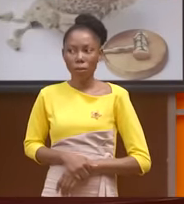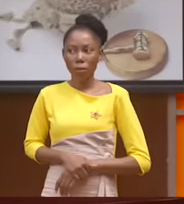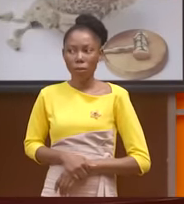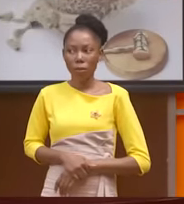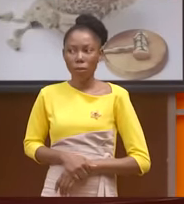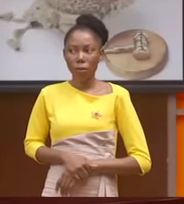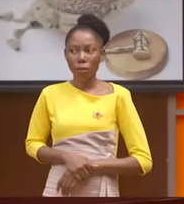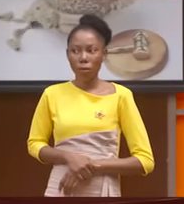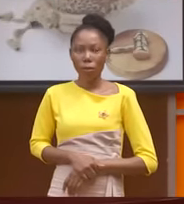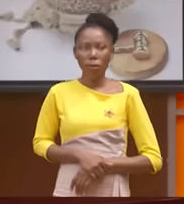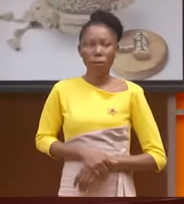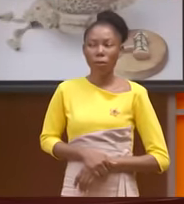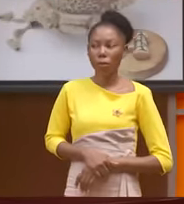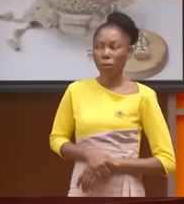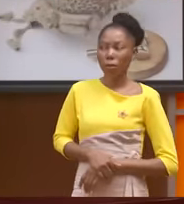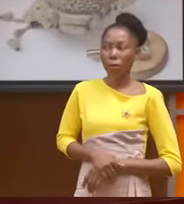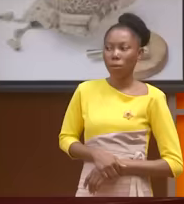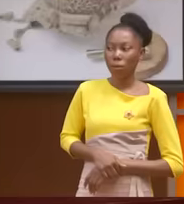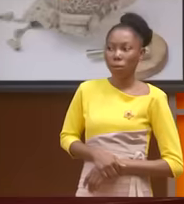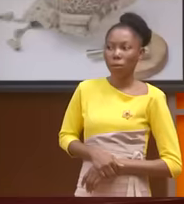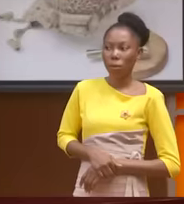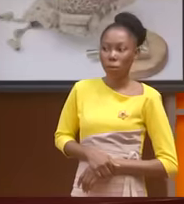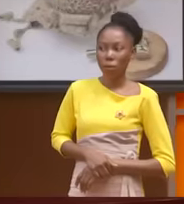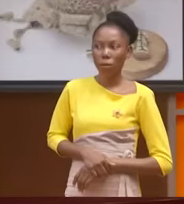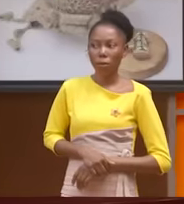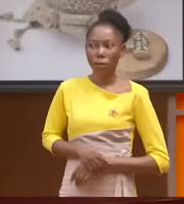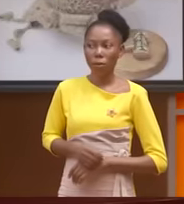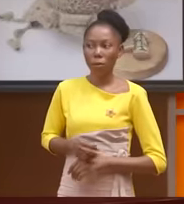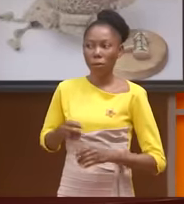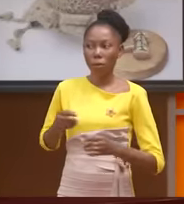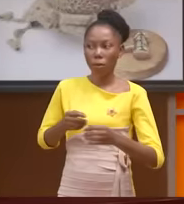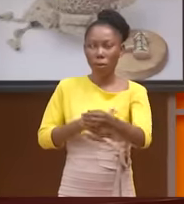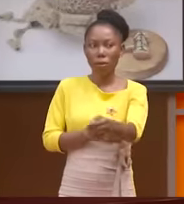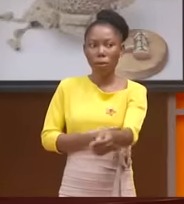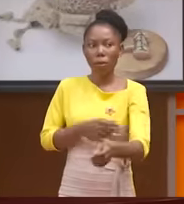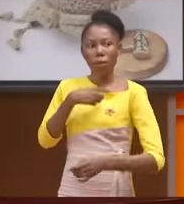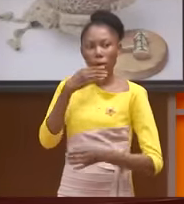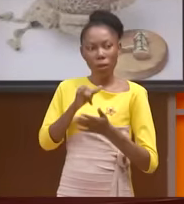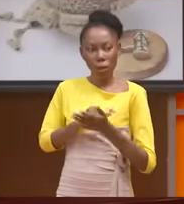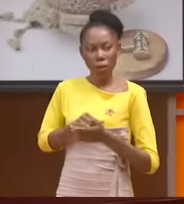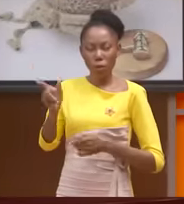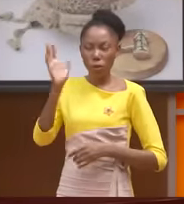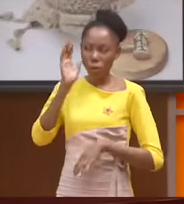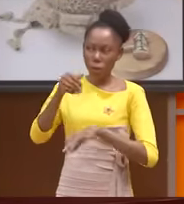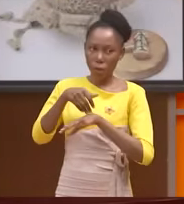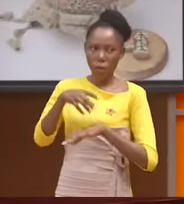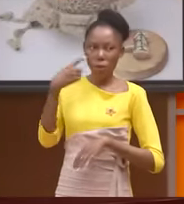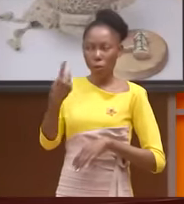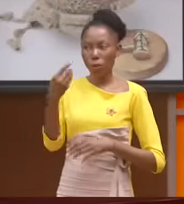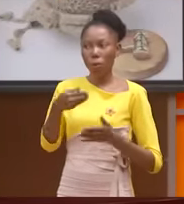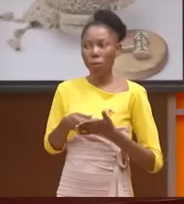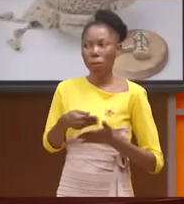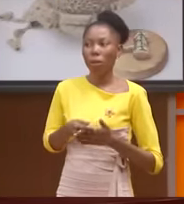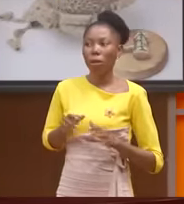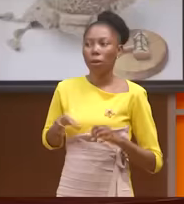small. What do you say? I can't be sending food stuff and be sending money. Then send only money. So how much do you